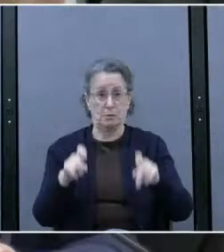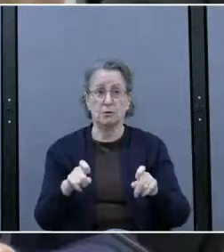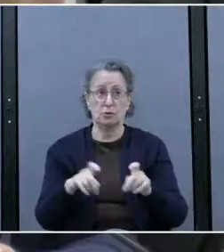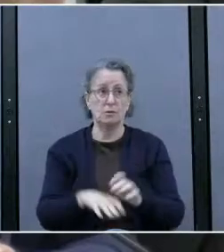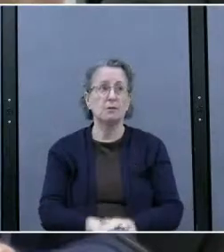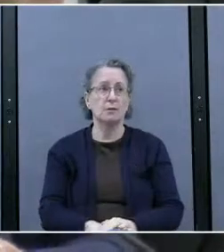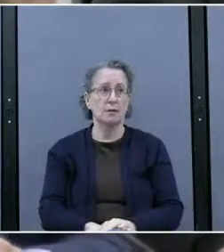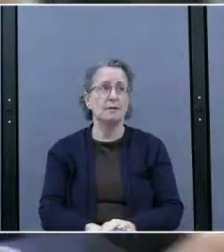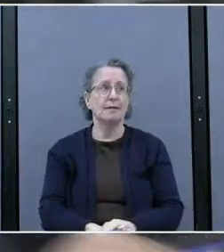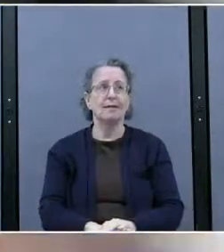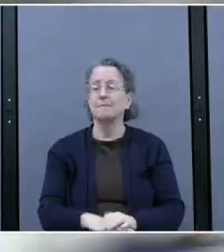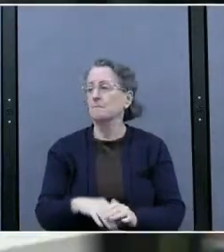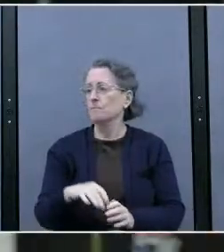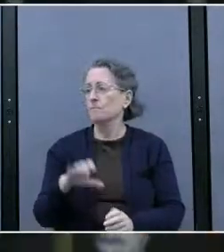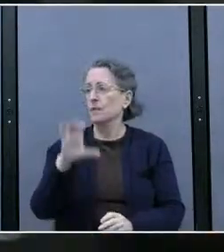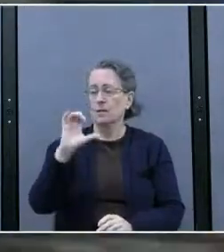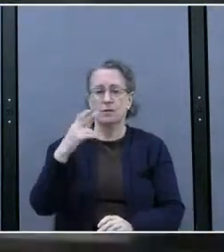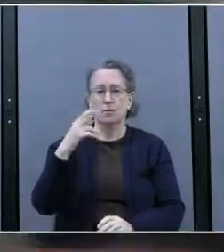Christina.